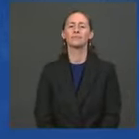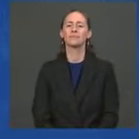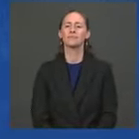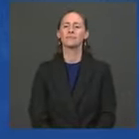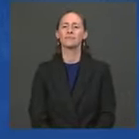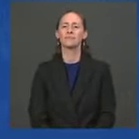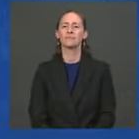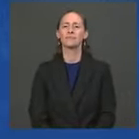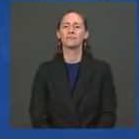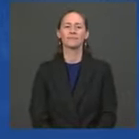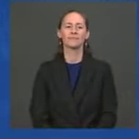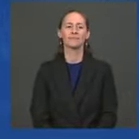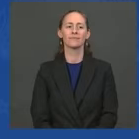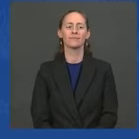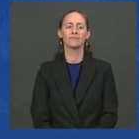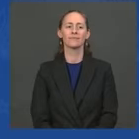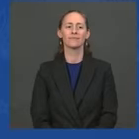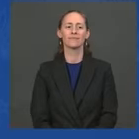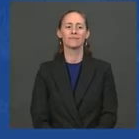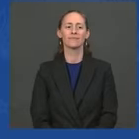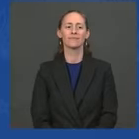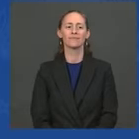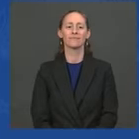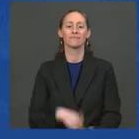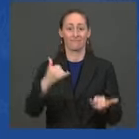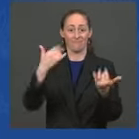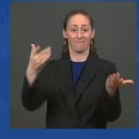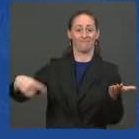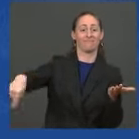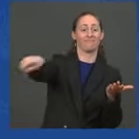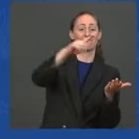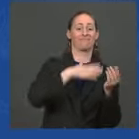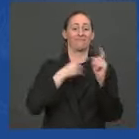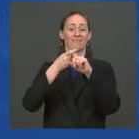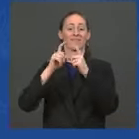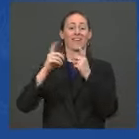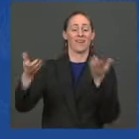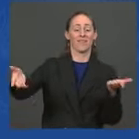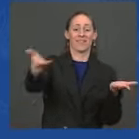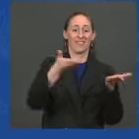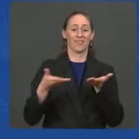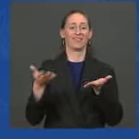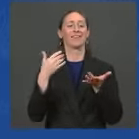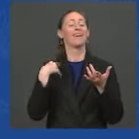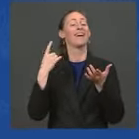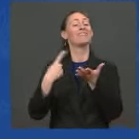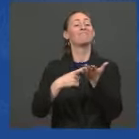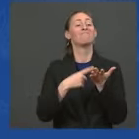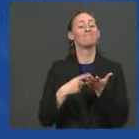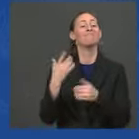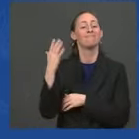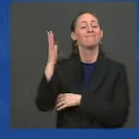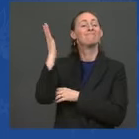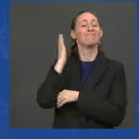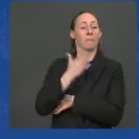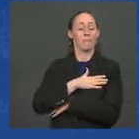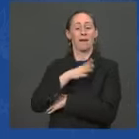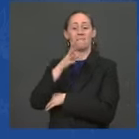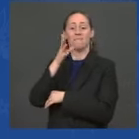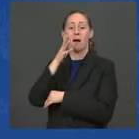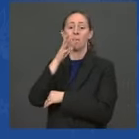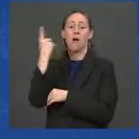As my colleagues have heard me say in a different venue, my mother here said, you're doing God's work, and you really